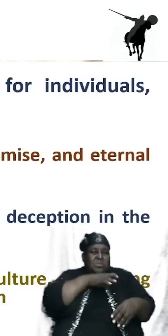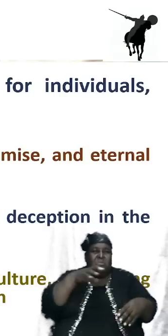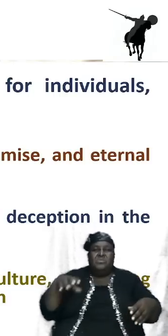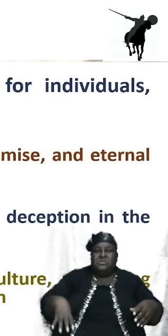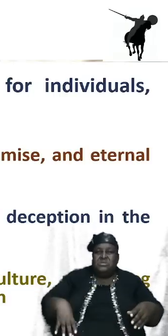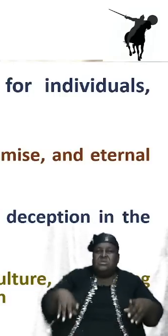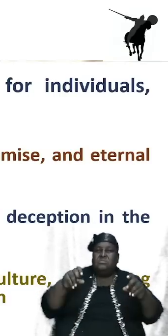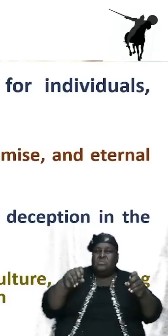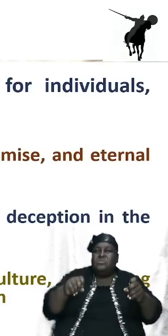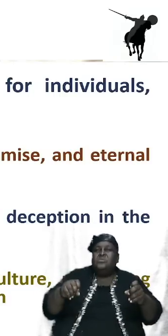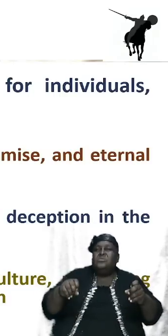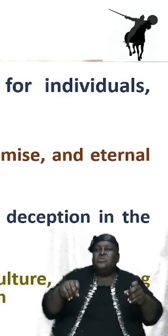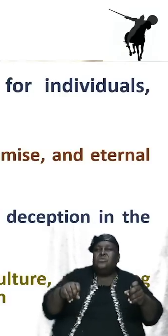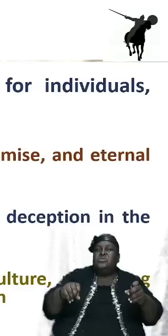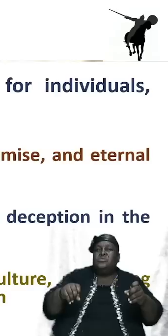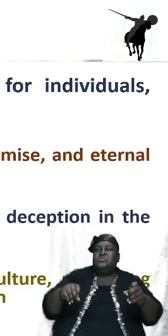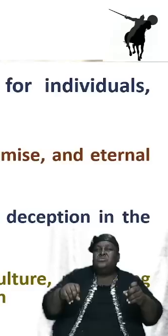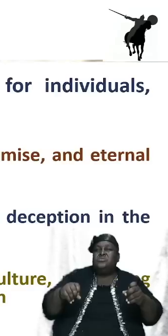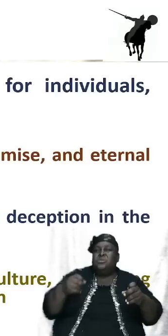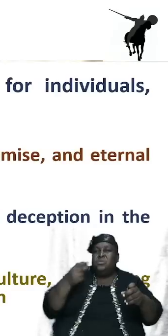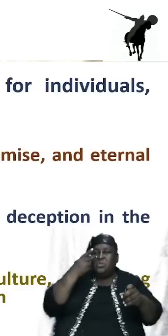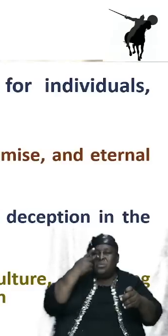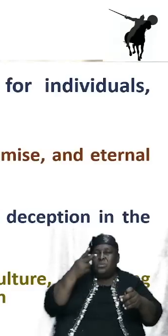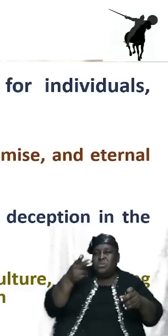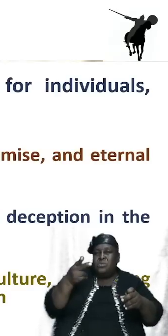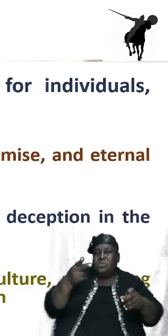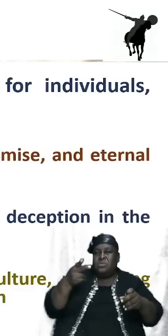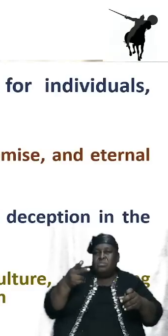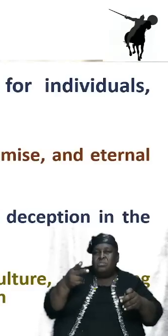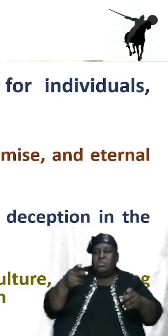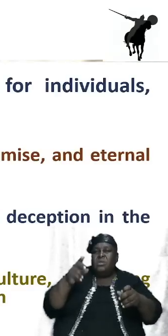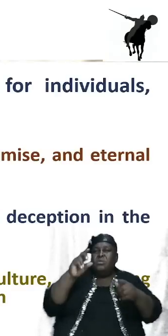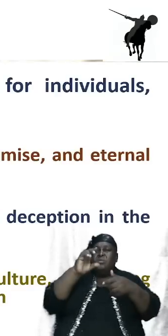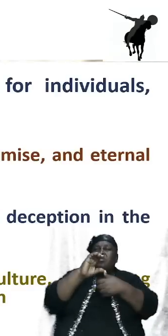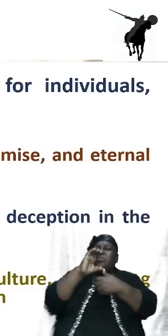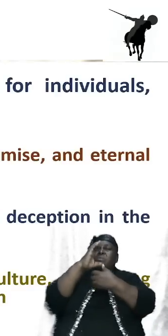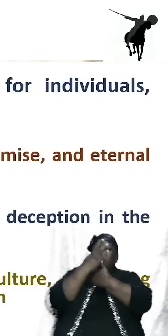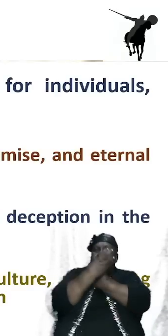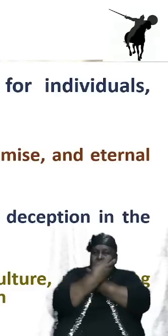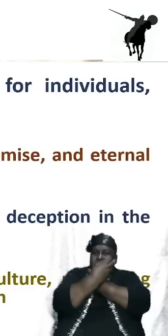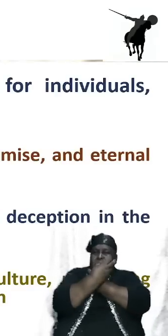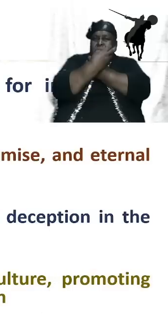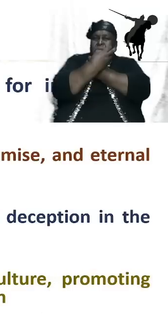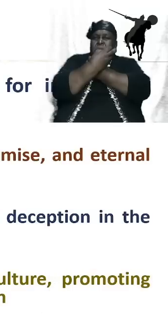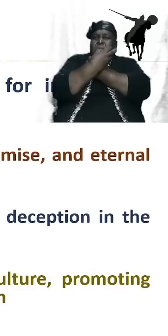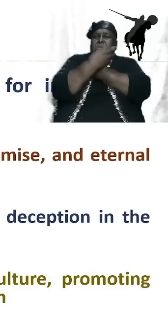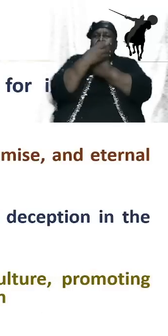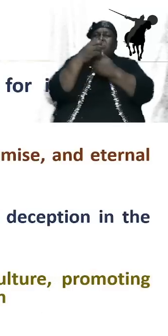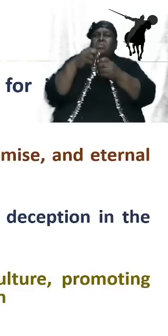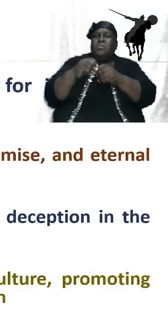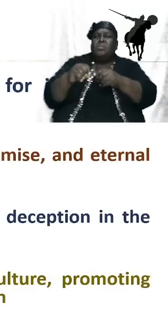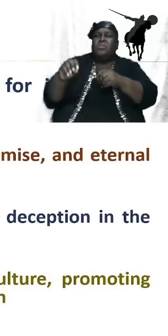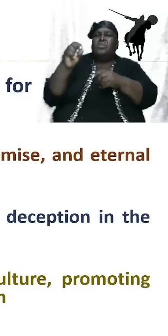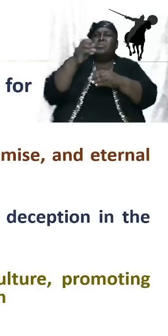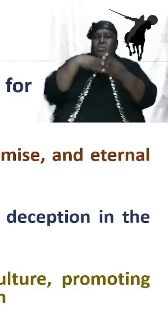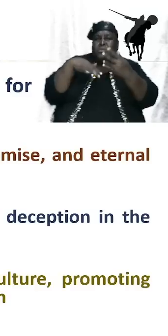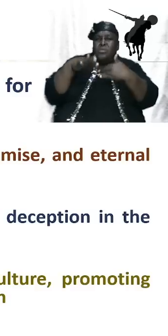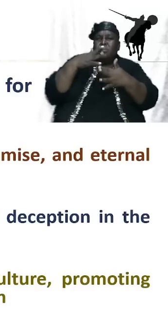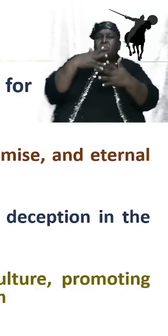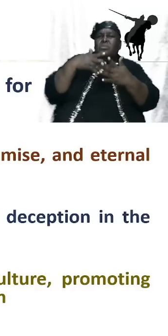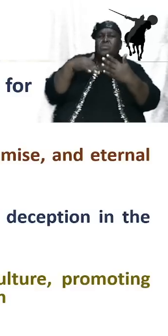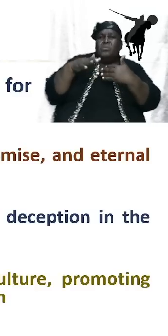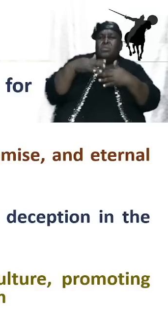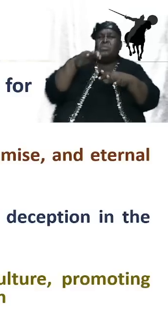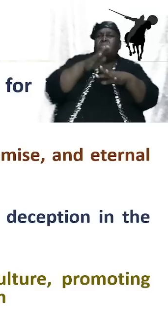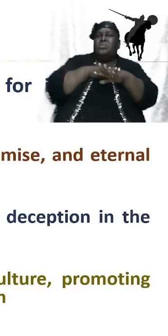should be. False teaching can influence or infect the culture. It can promote moral decay. It can cause social unrest. It can